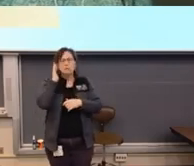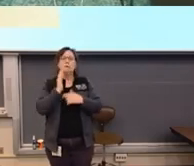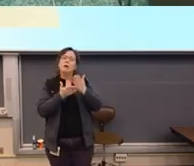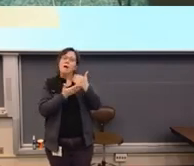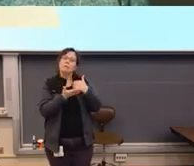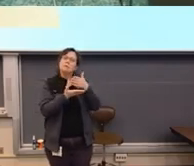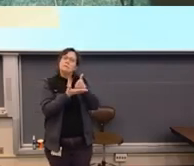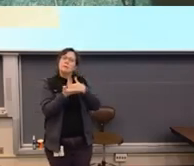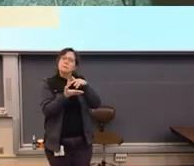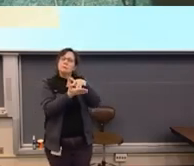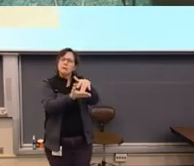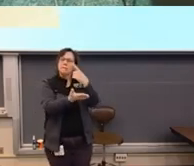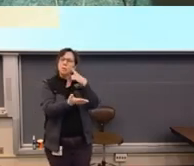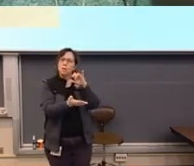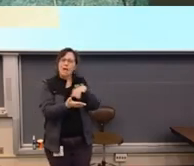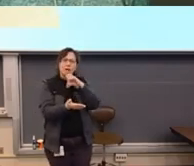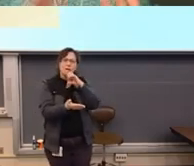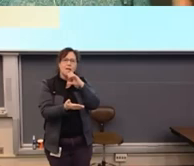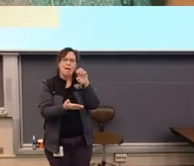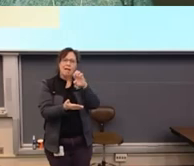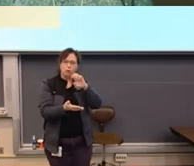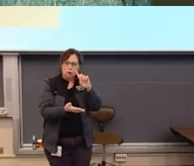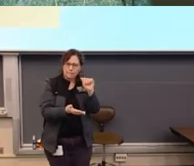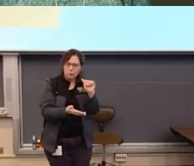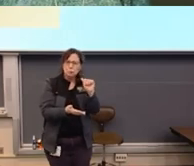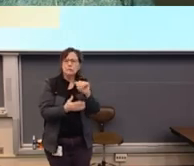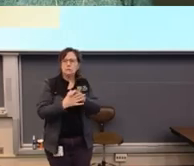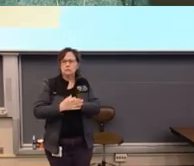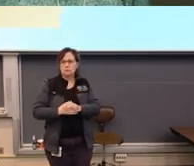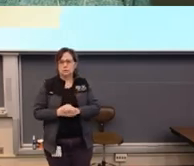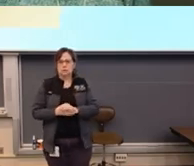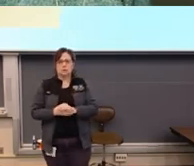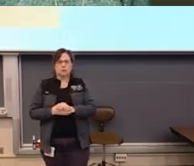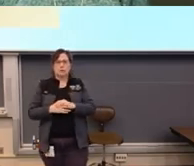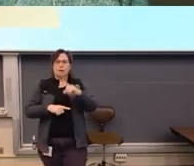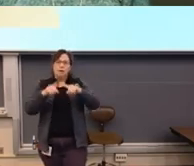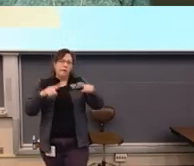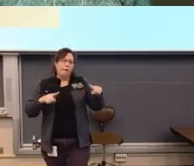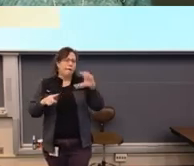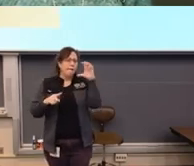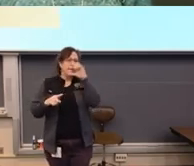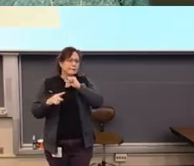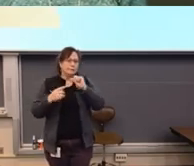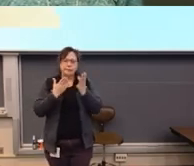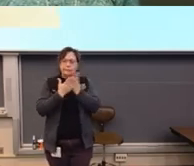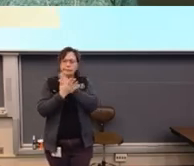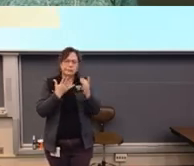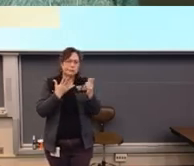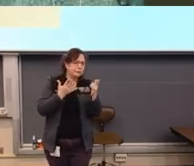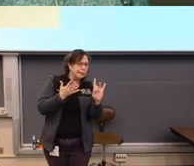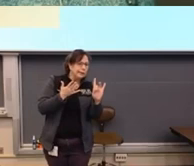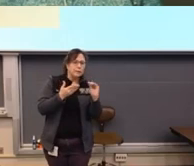and dementia. And we see big range of estimates from 28 to 62% of psychological